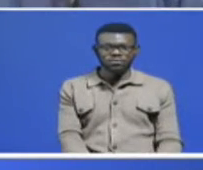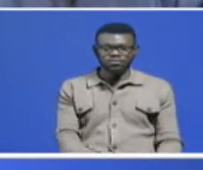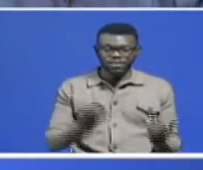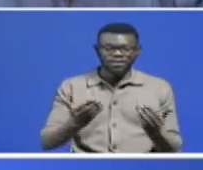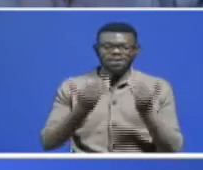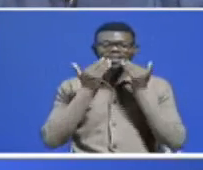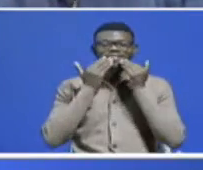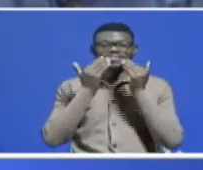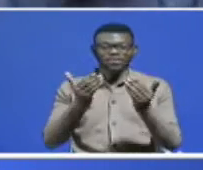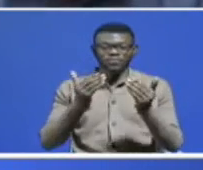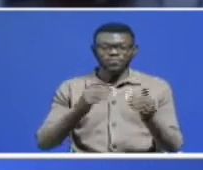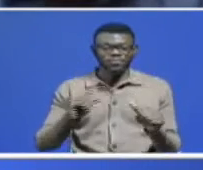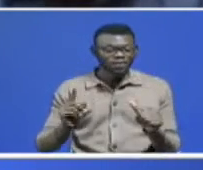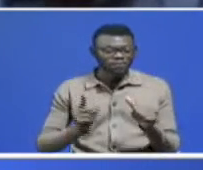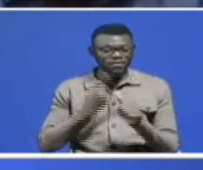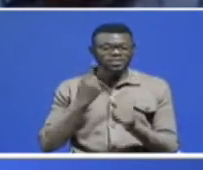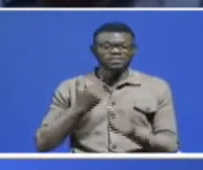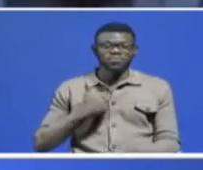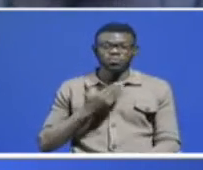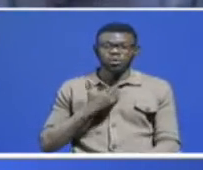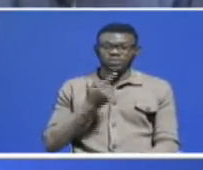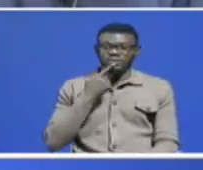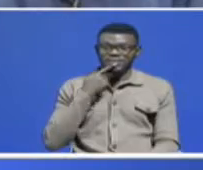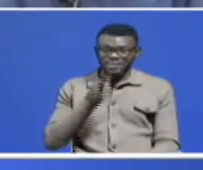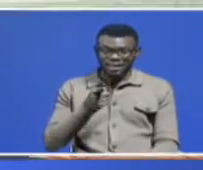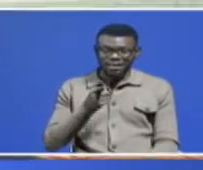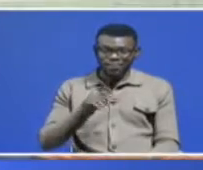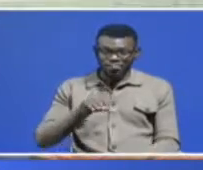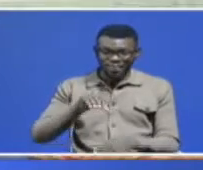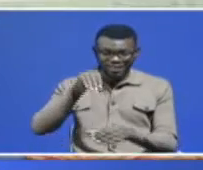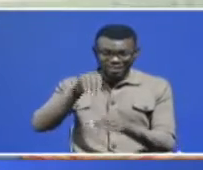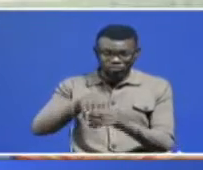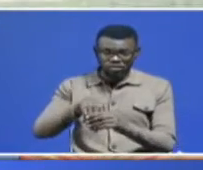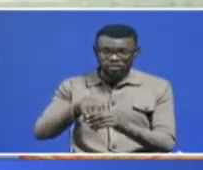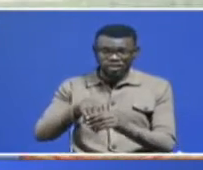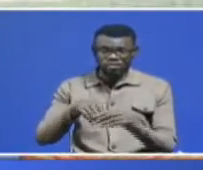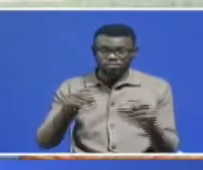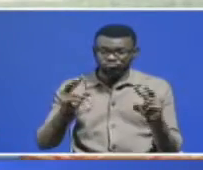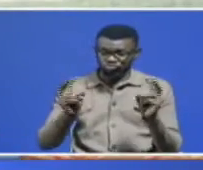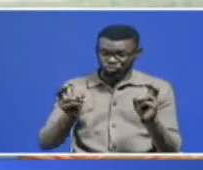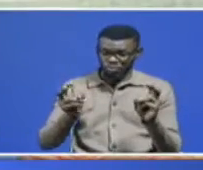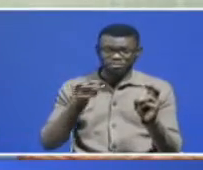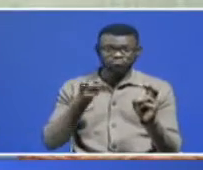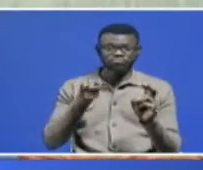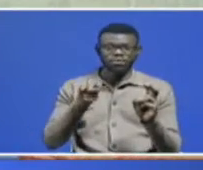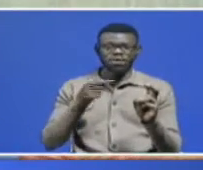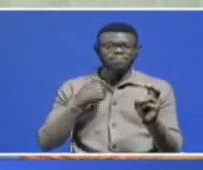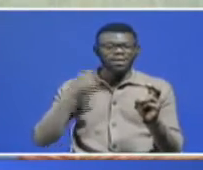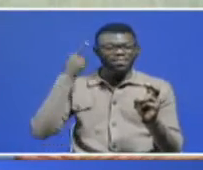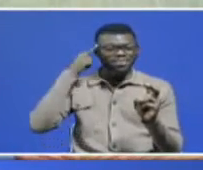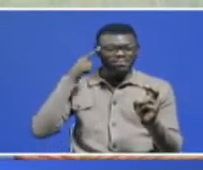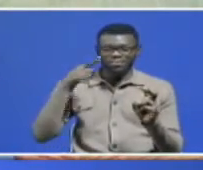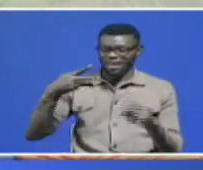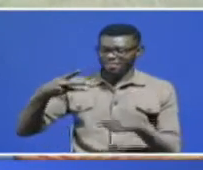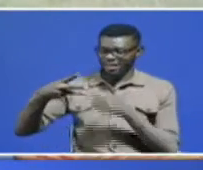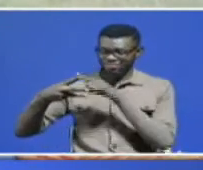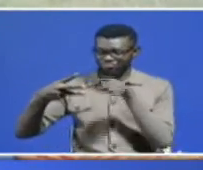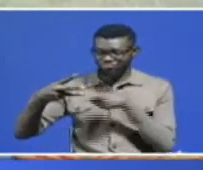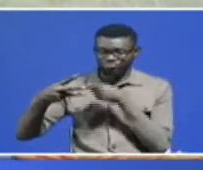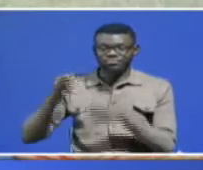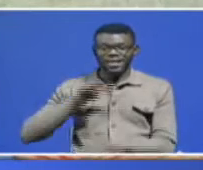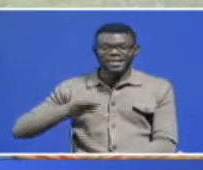Thank you very much. First of all, I wanted to say that on the issue of inclusivity, I think Alice has talked about 3 areas where he